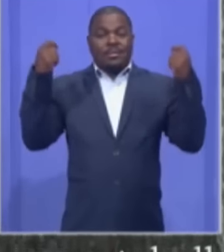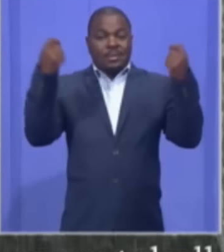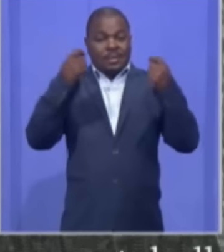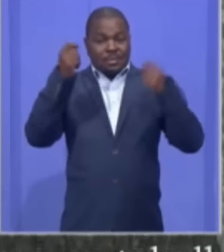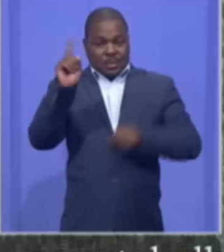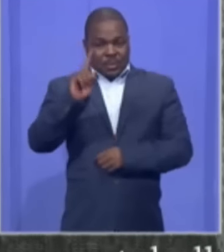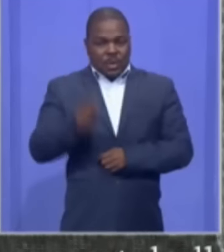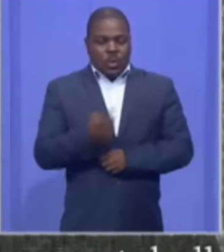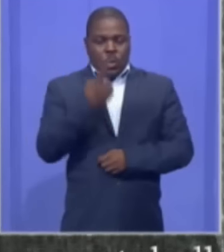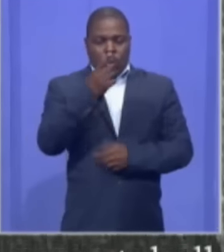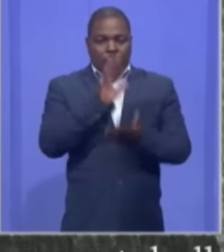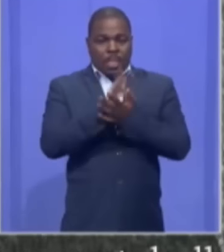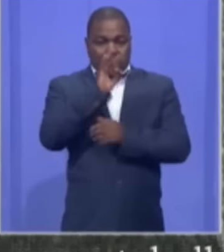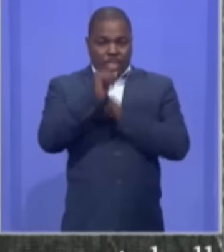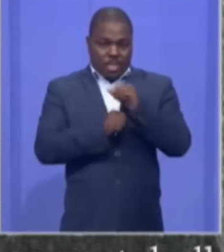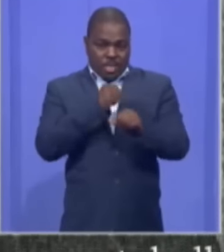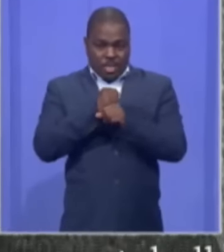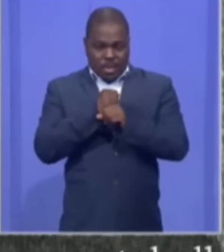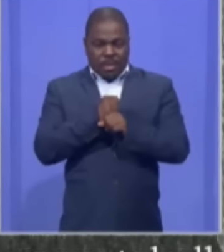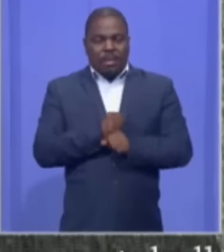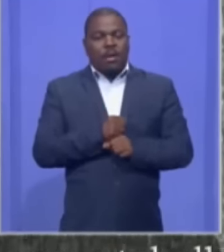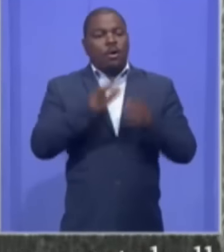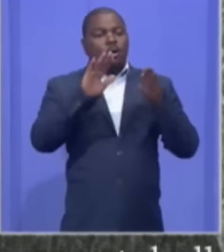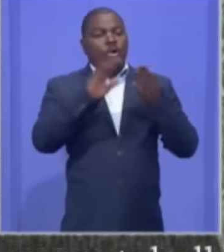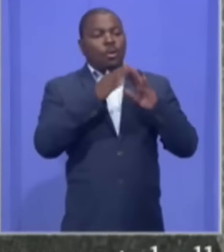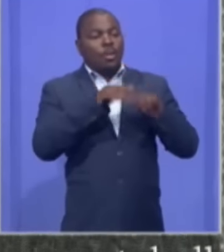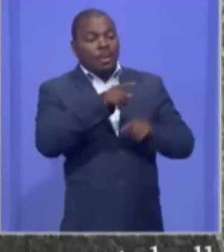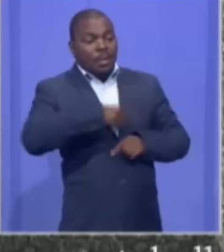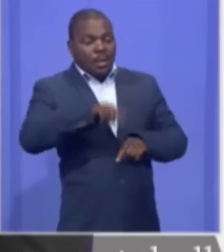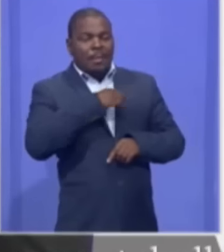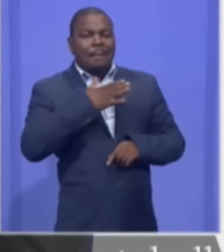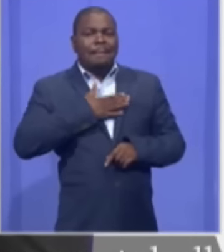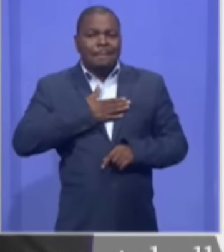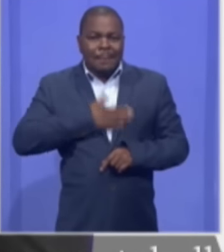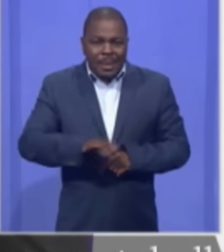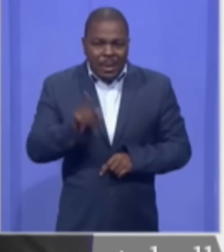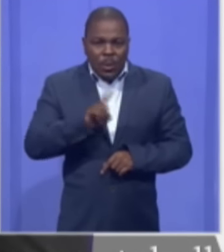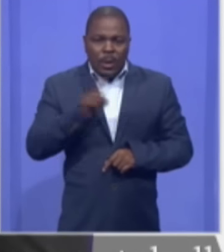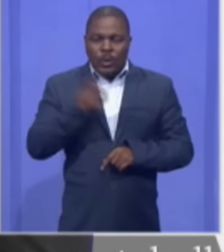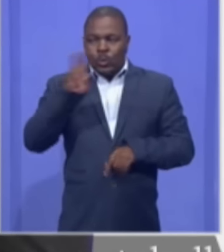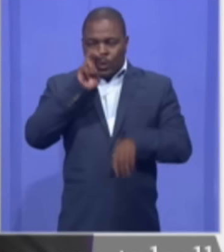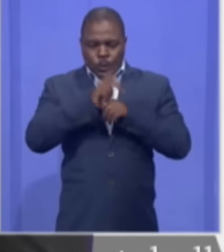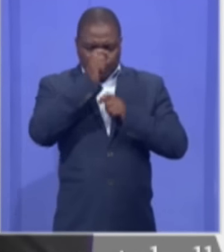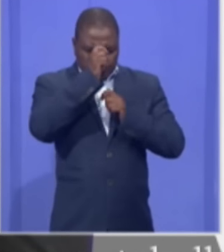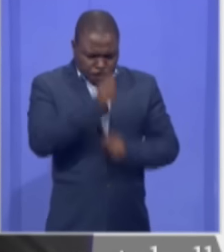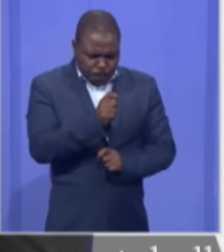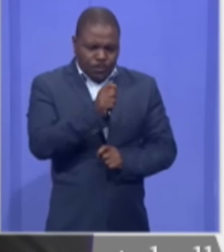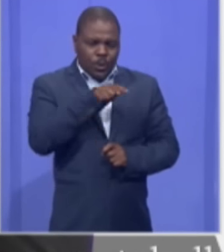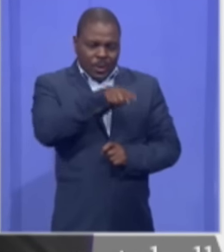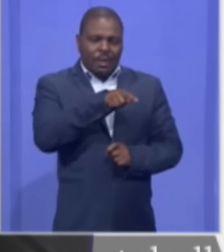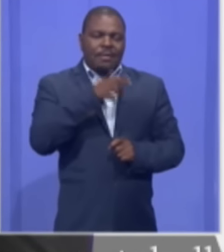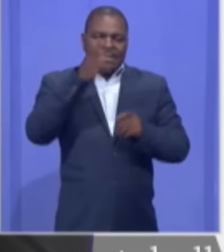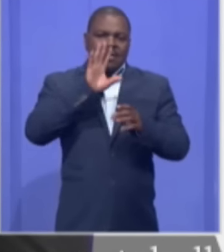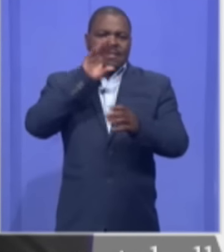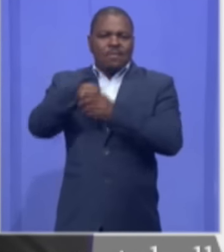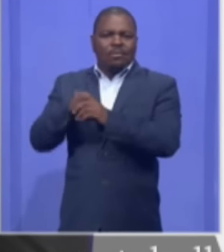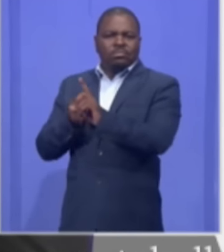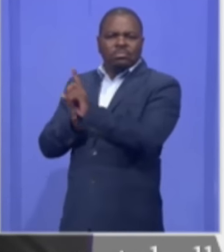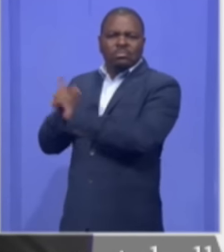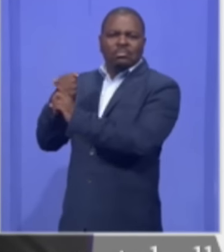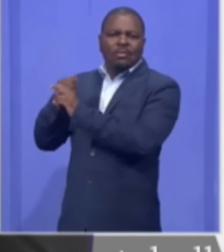le 113 baagi ba Lehurutse ba batla gore go lemogwe seabe sa bona mo go lweleng